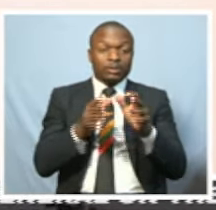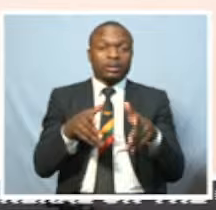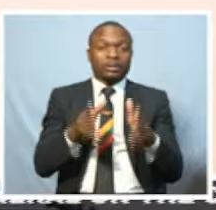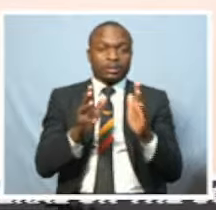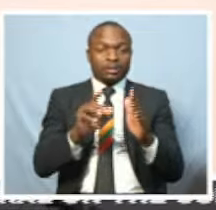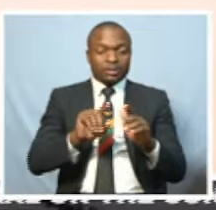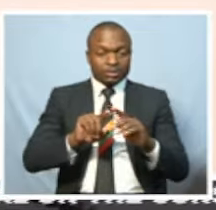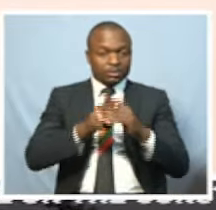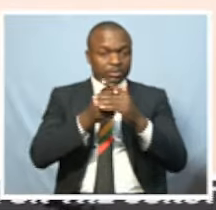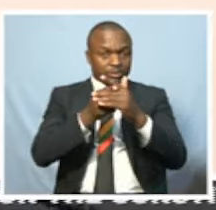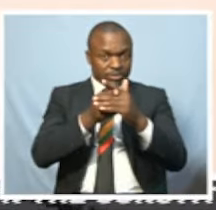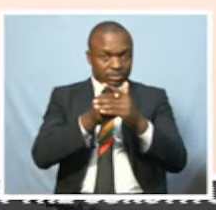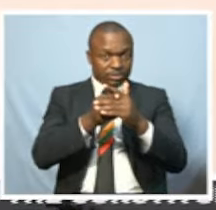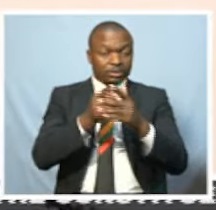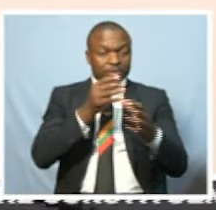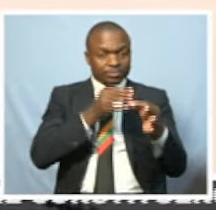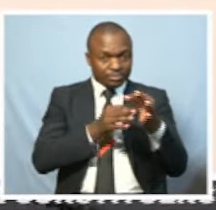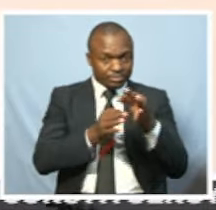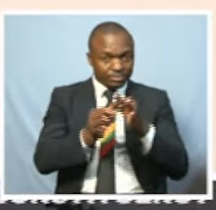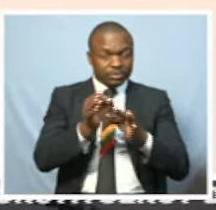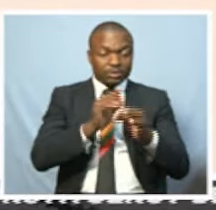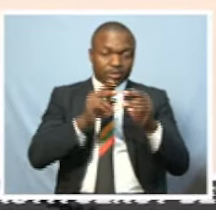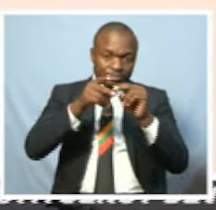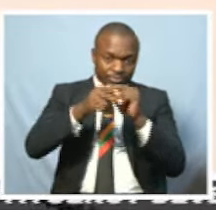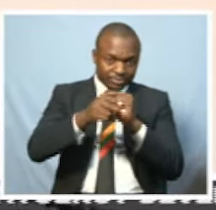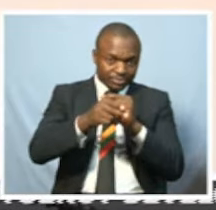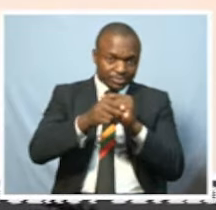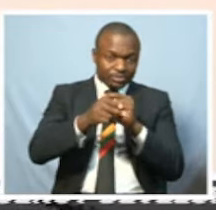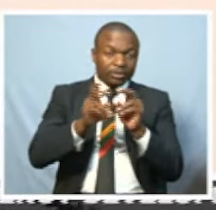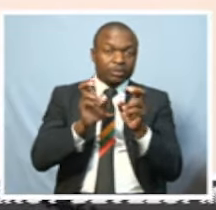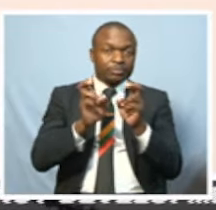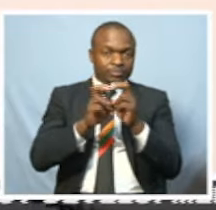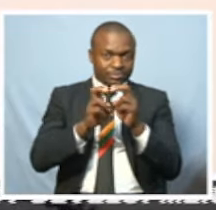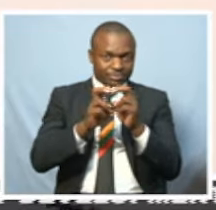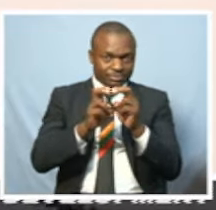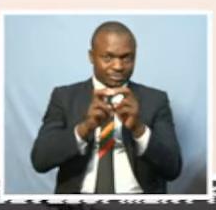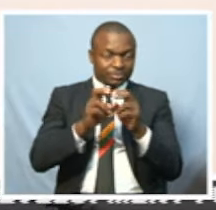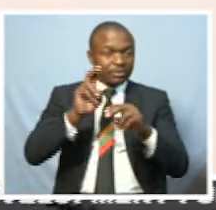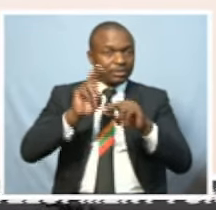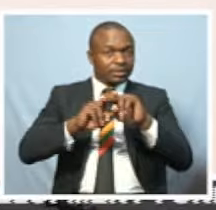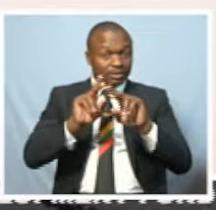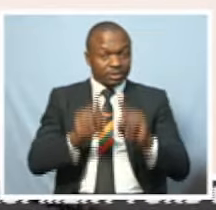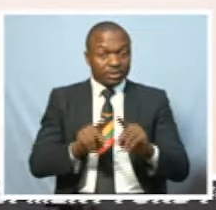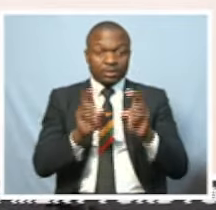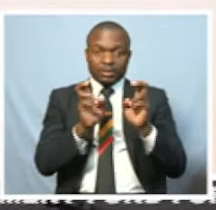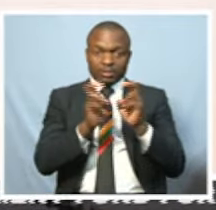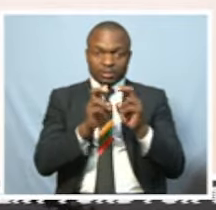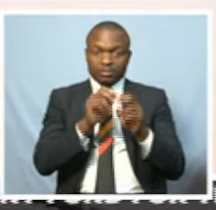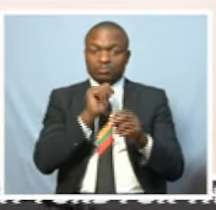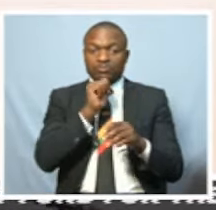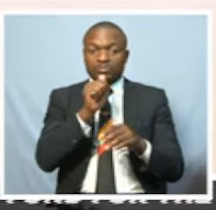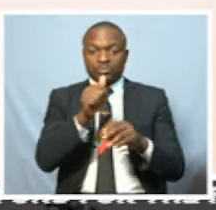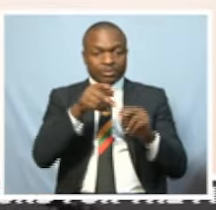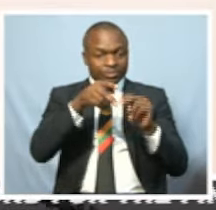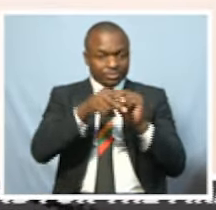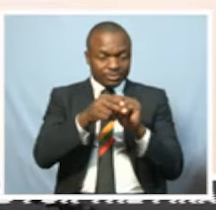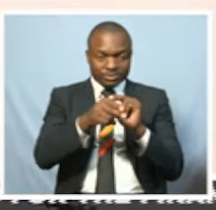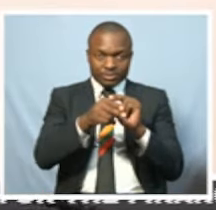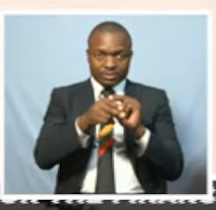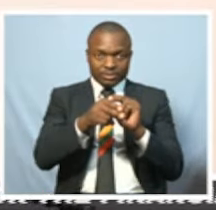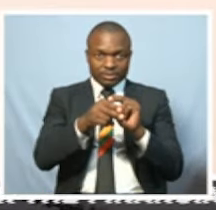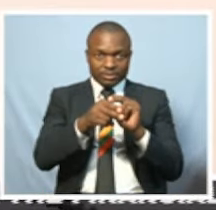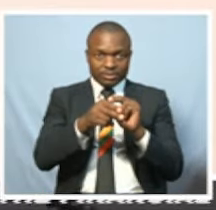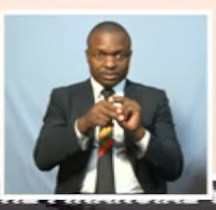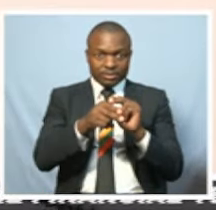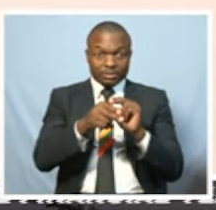to start doing, first of all, clarifying the termination of the contract. Chair, the contract was not terminated. From